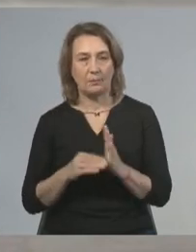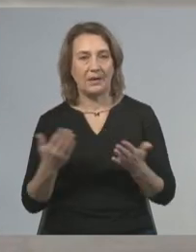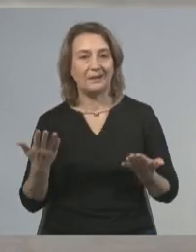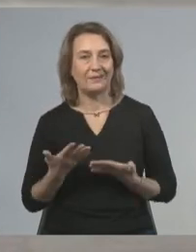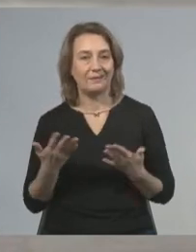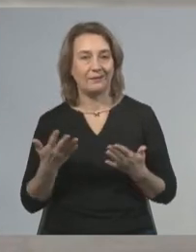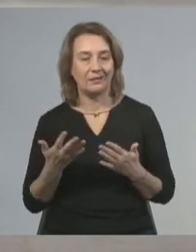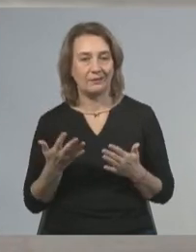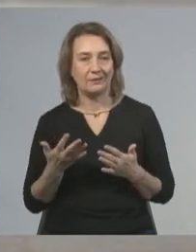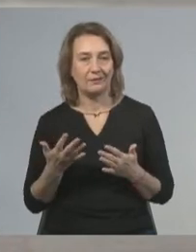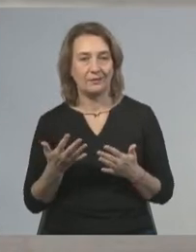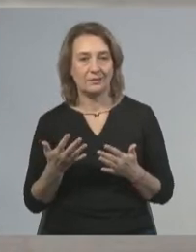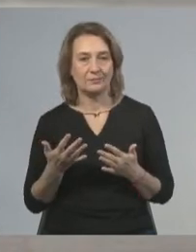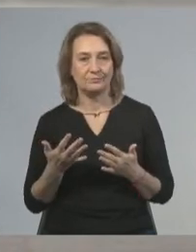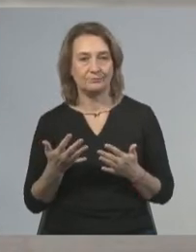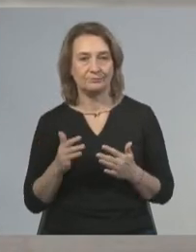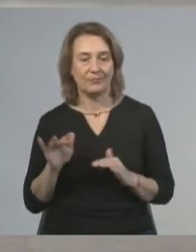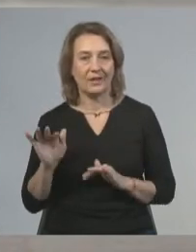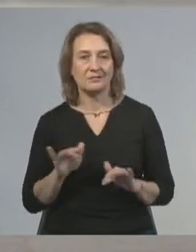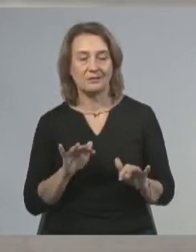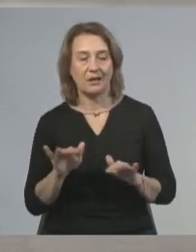of war and peace